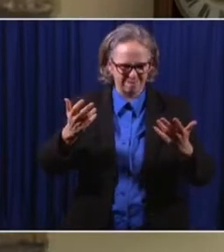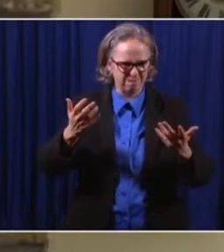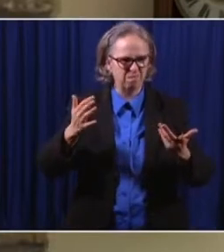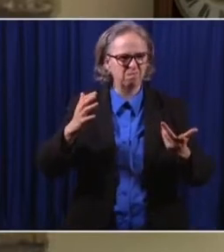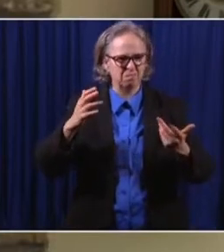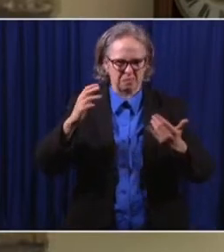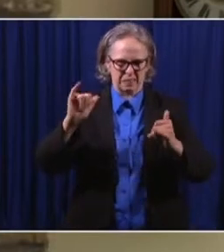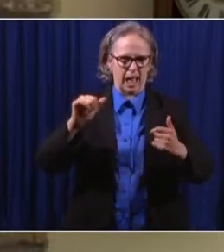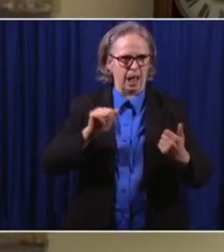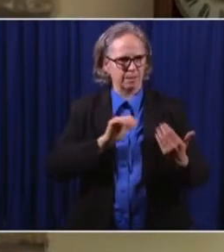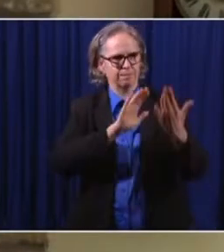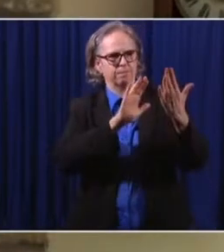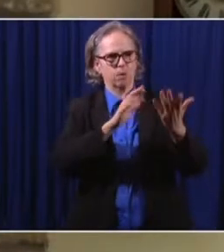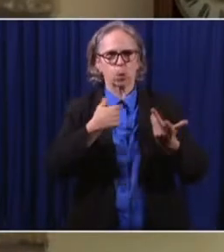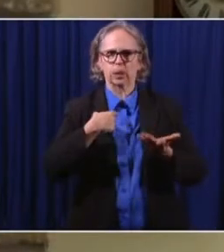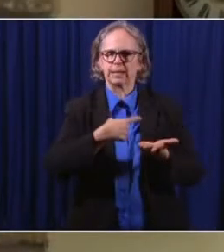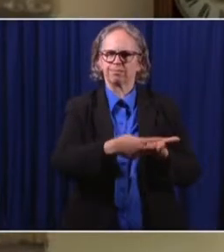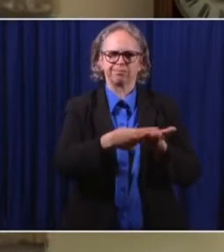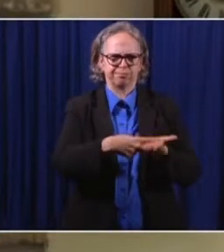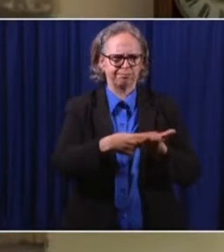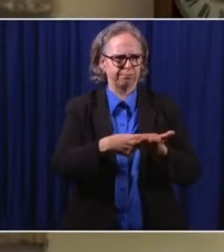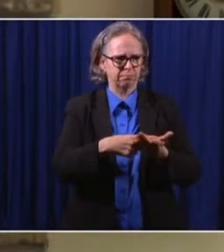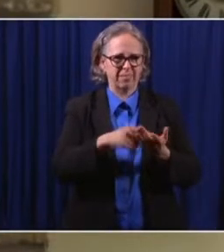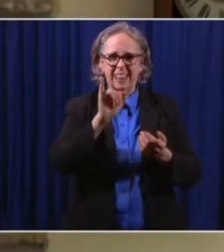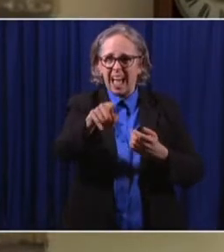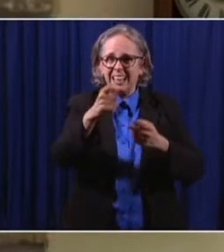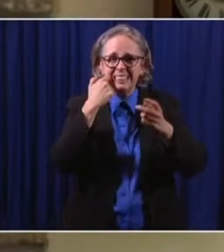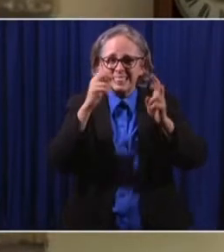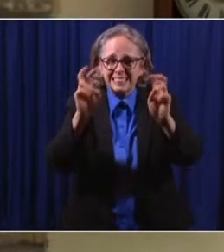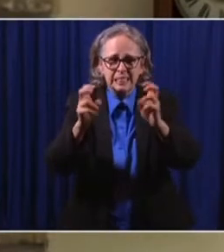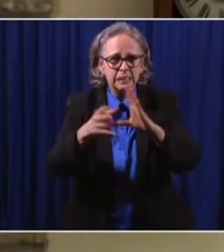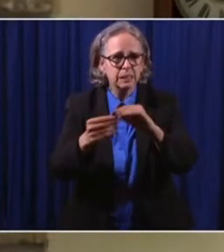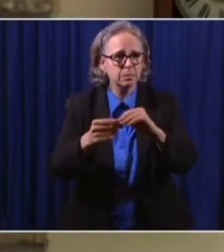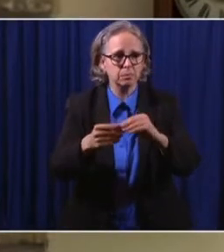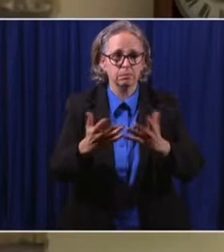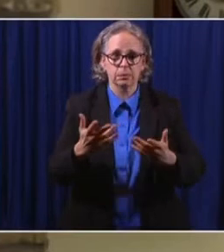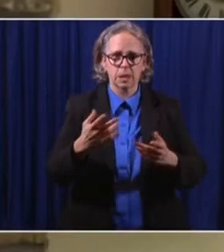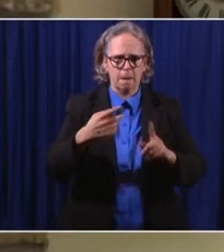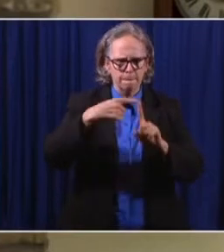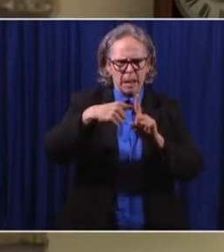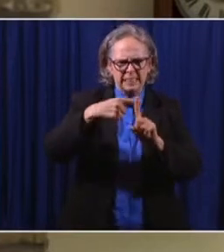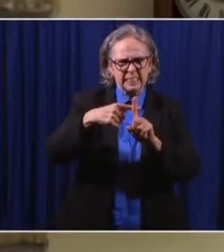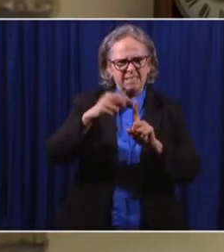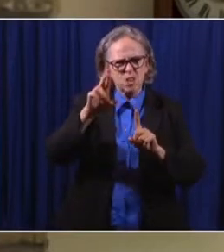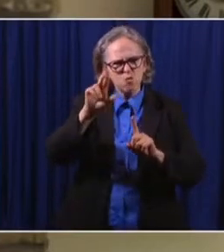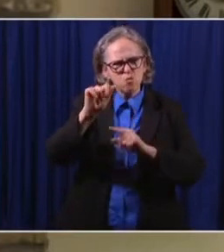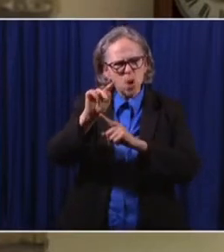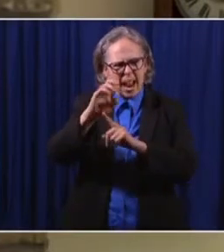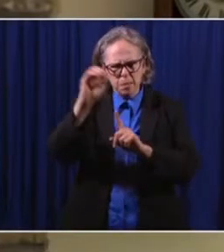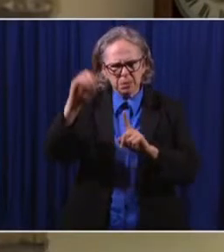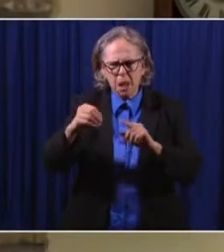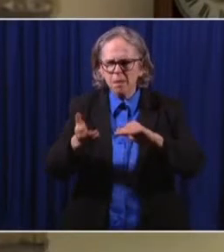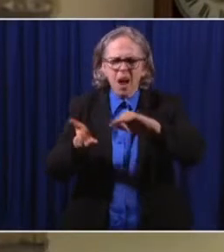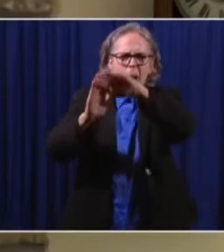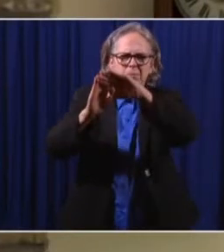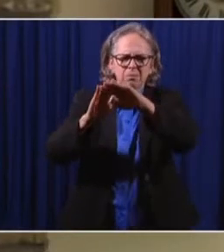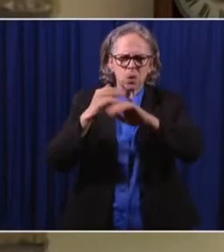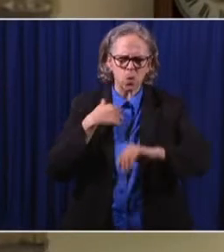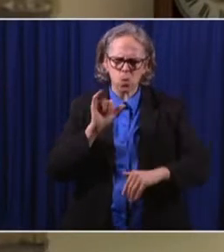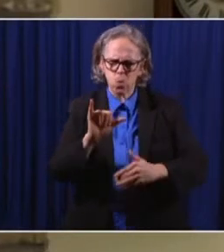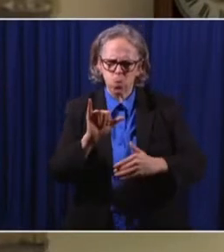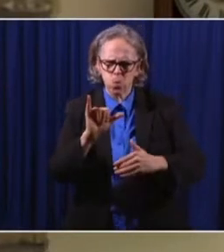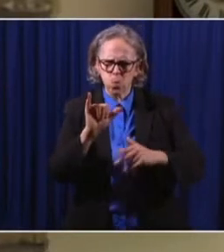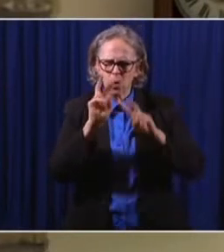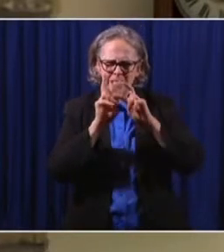about that, frankly, about, the rise in positivity. If I remember correctly, when the students came